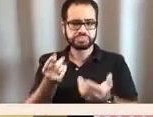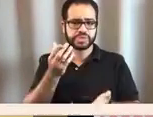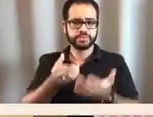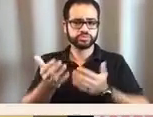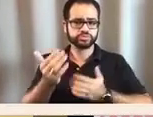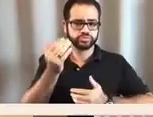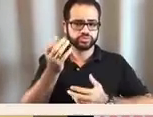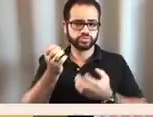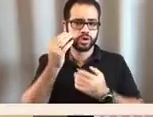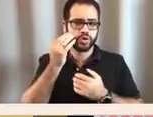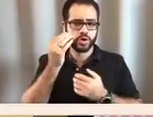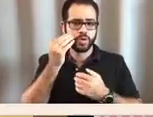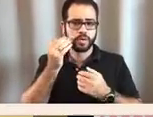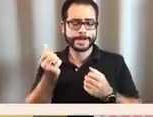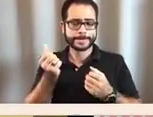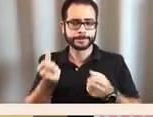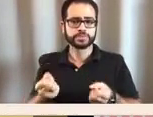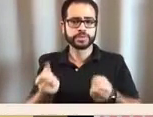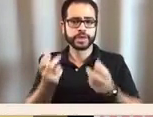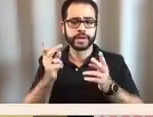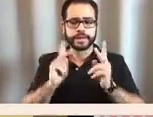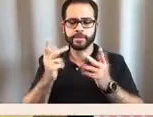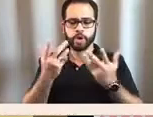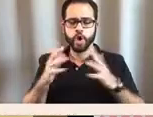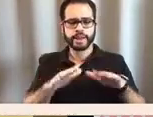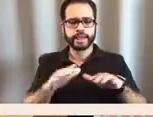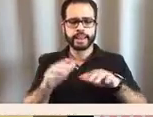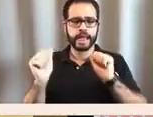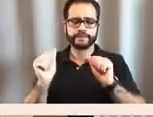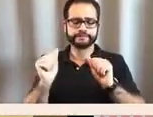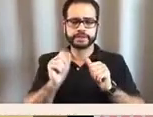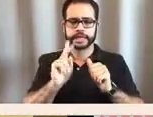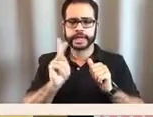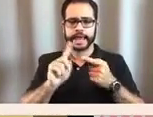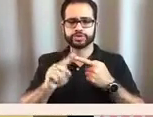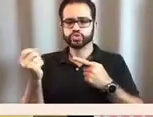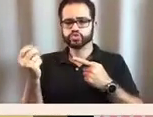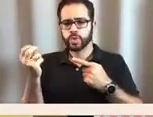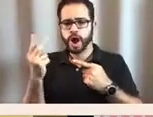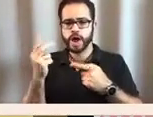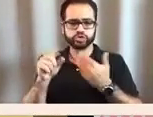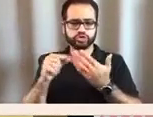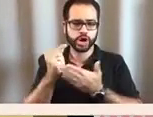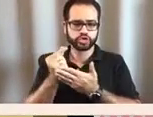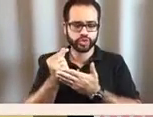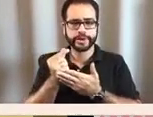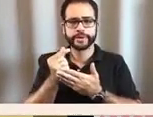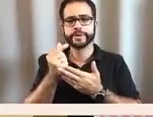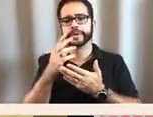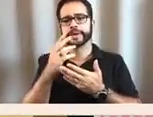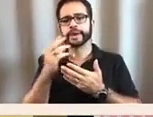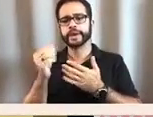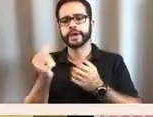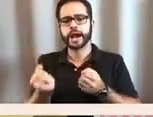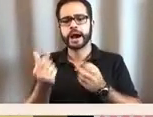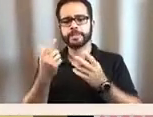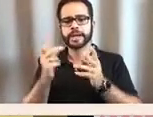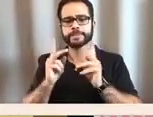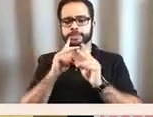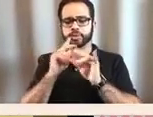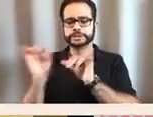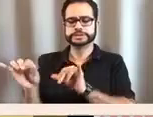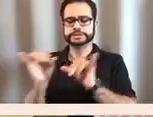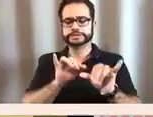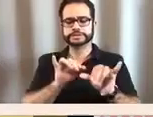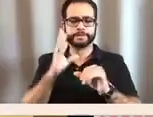of individuals who already left the K through 12 system and how many would be on the same experience level with